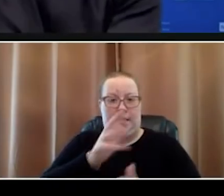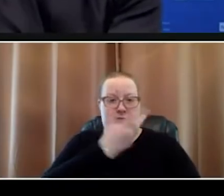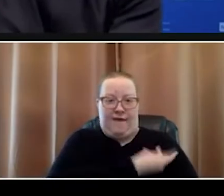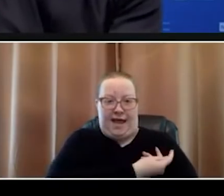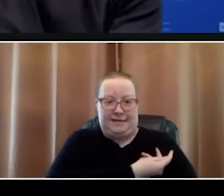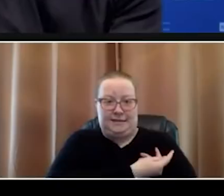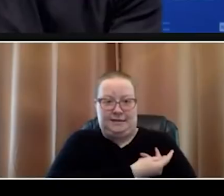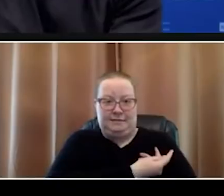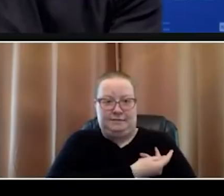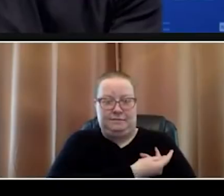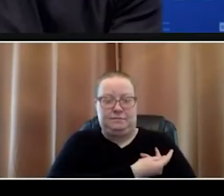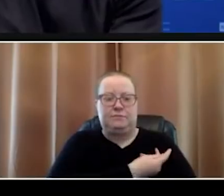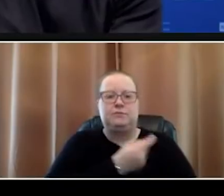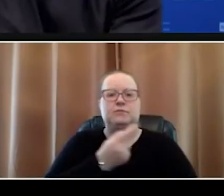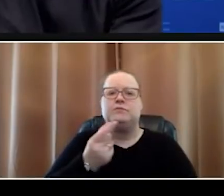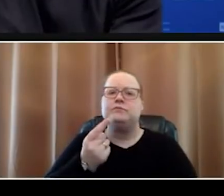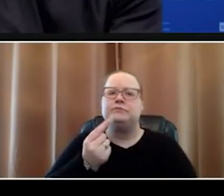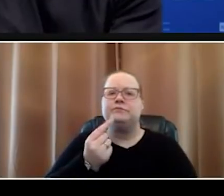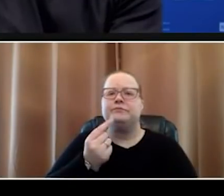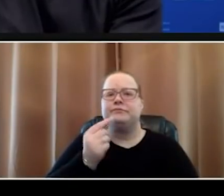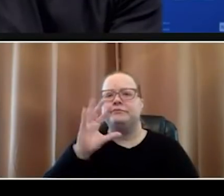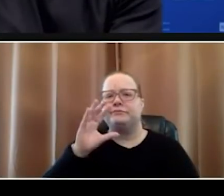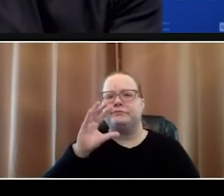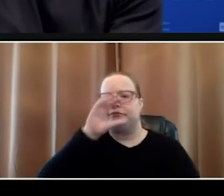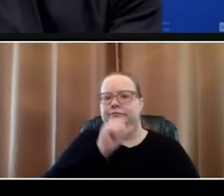What is estimated to be the